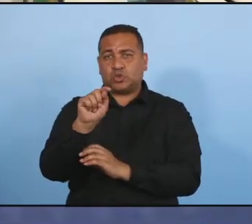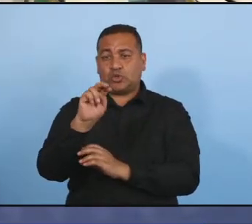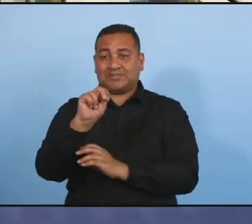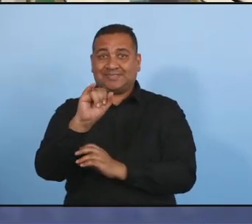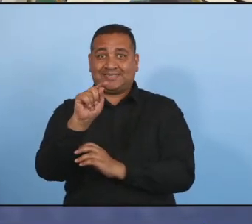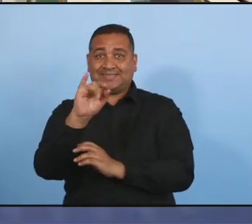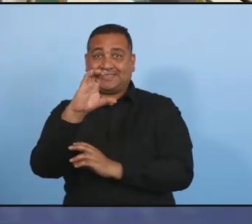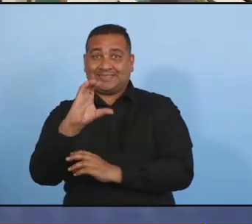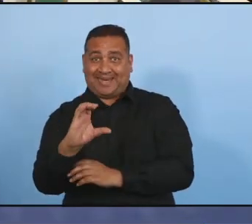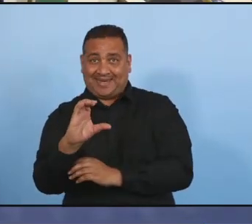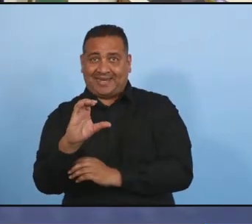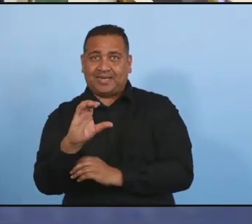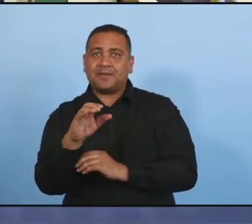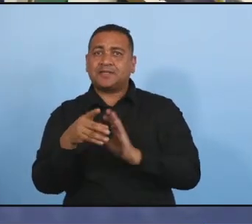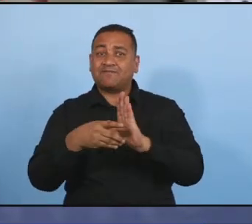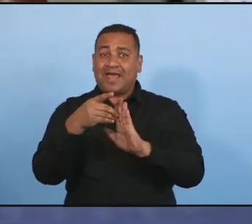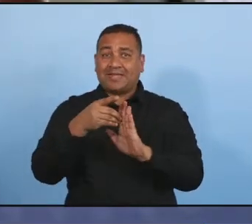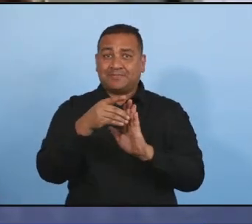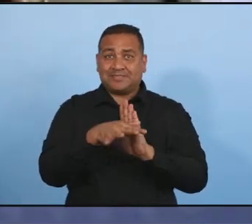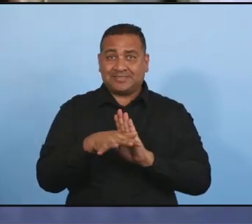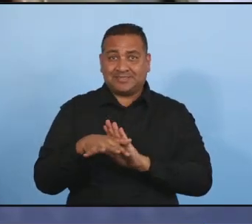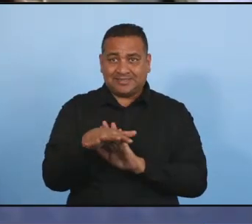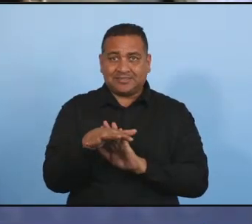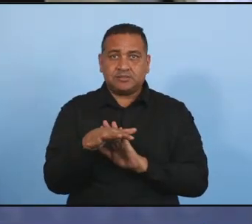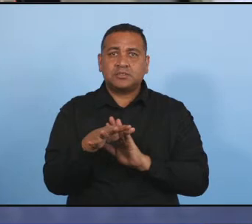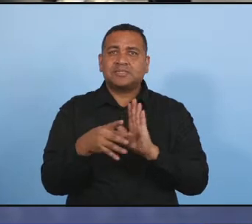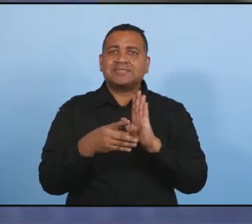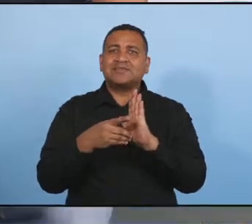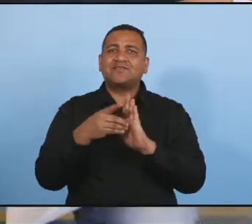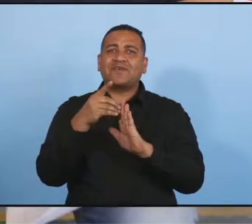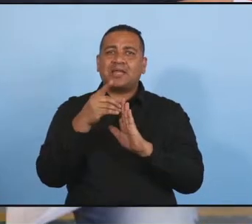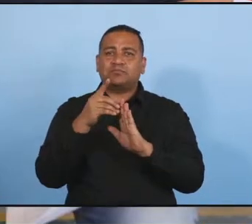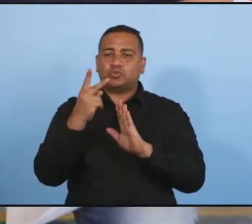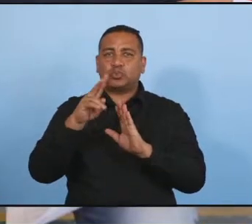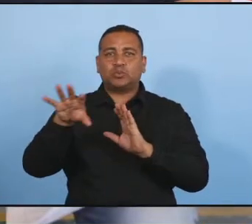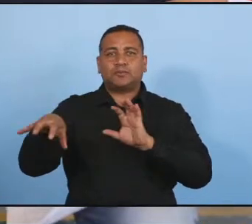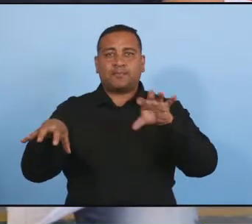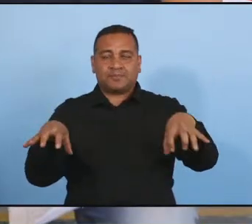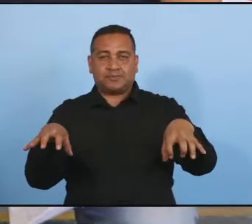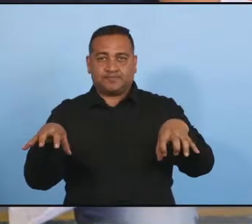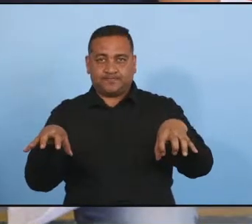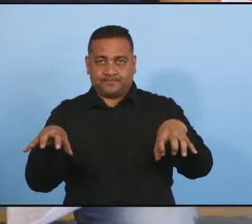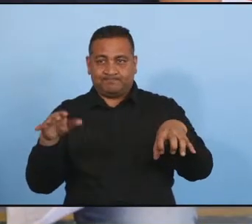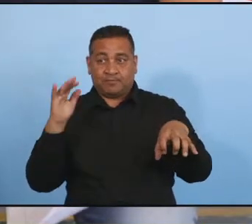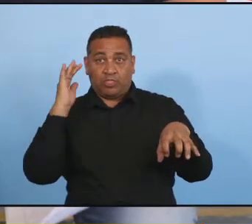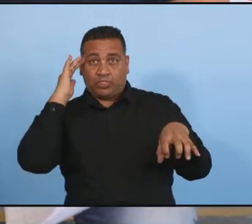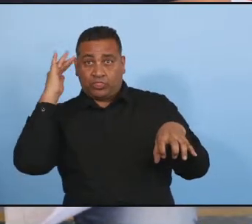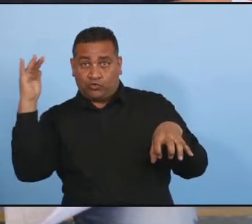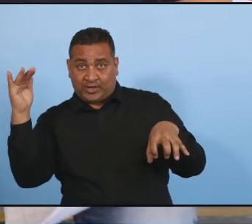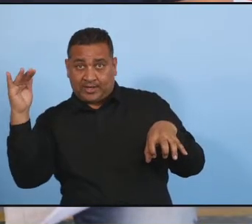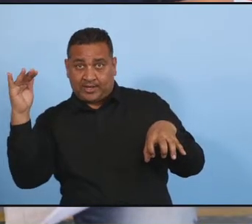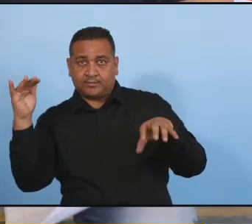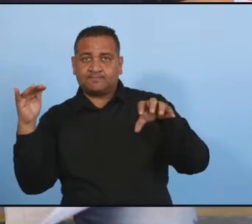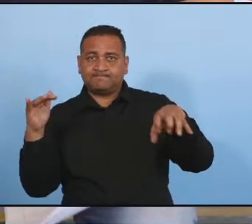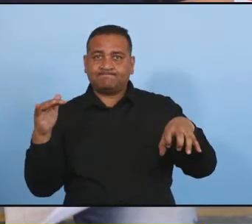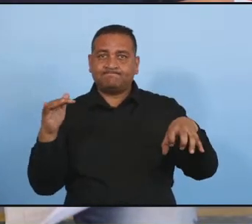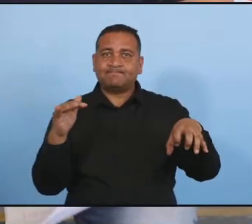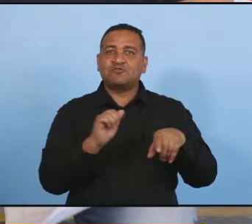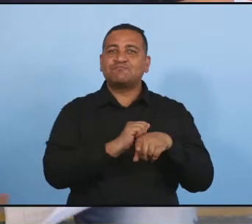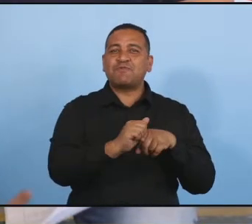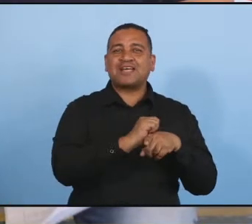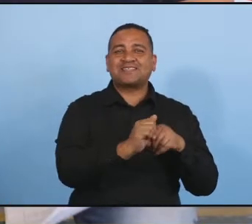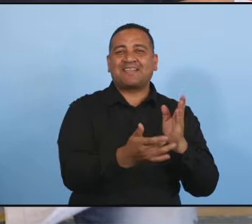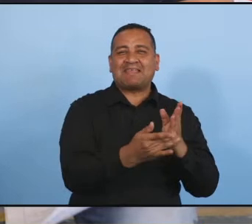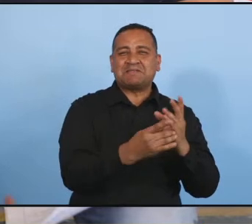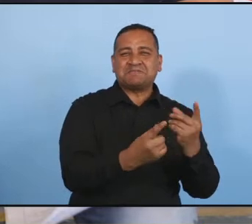main areas of development. So it's theoretical and practical. So